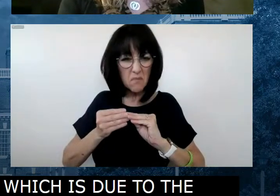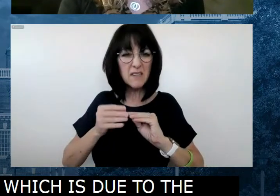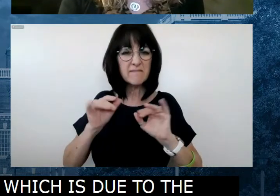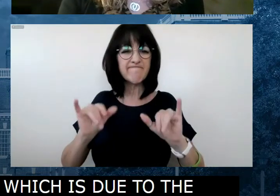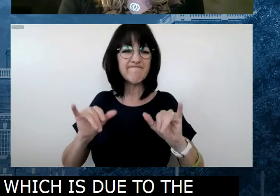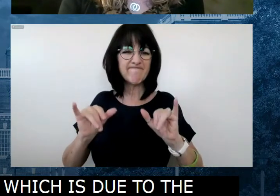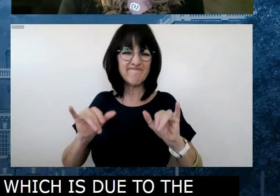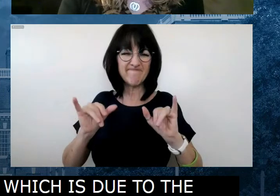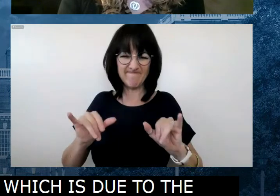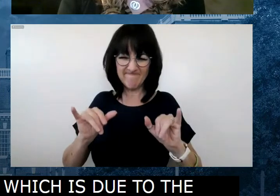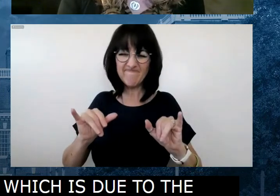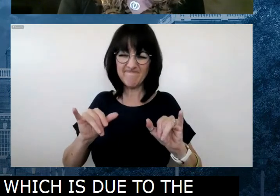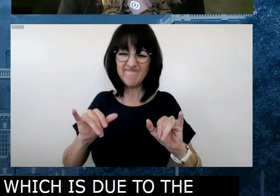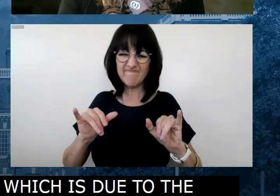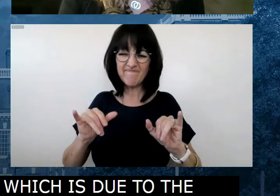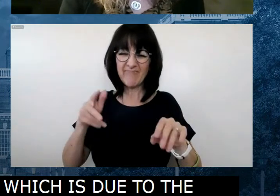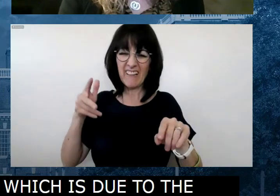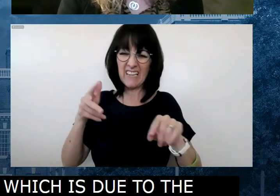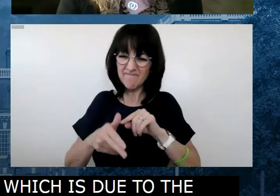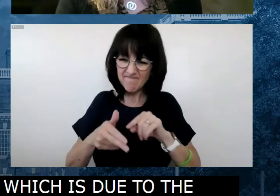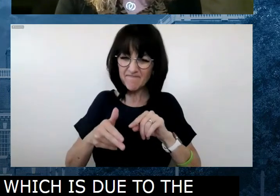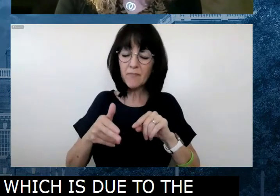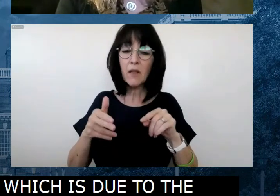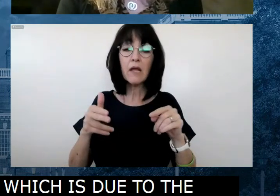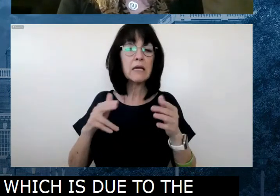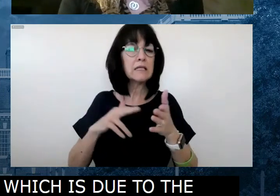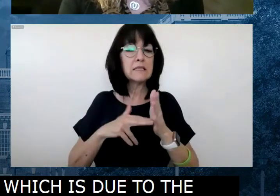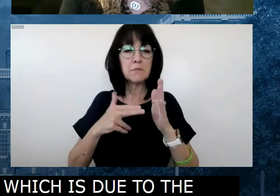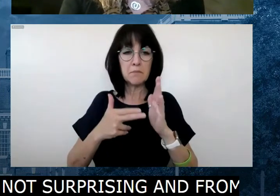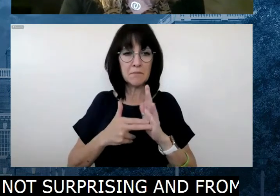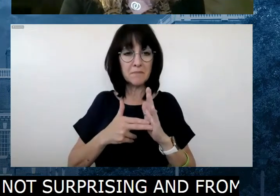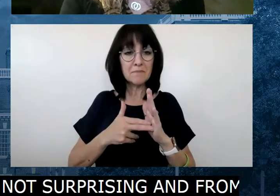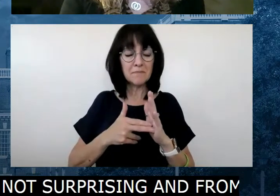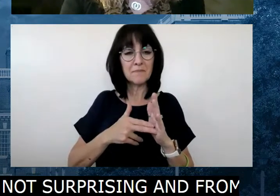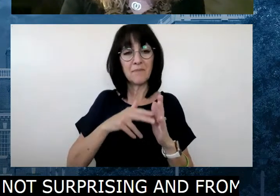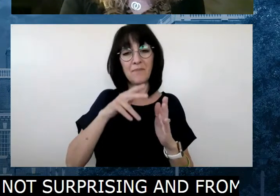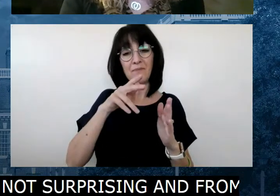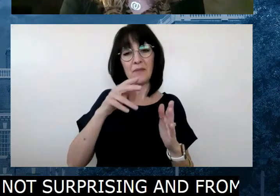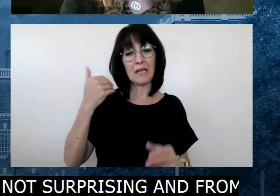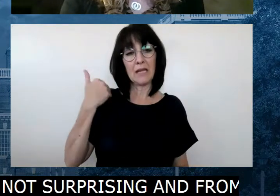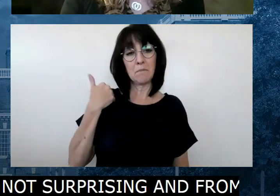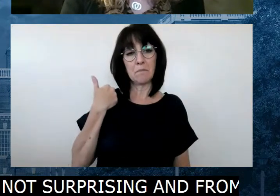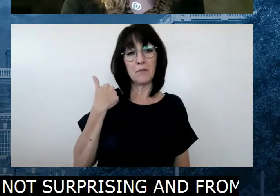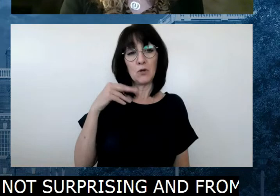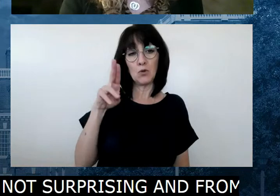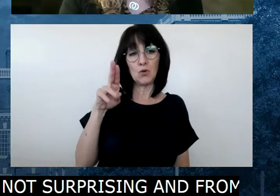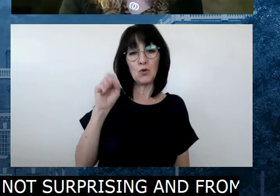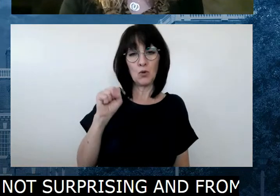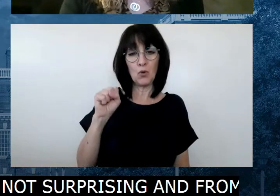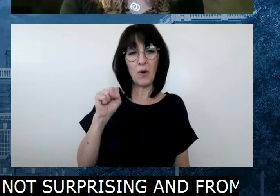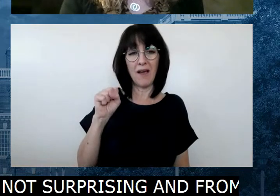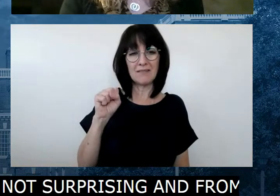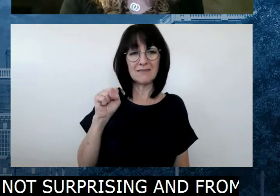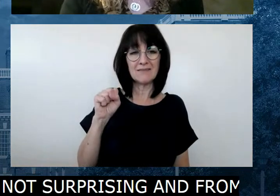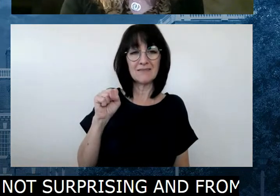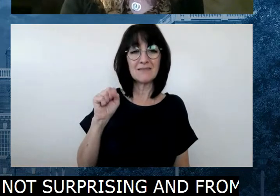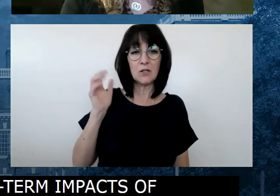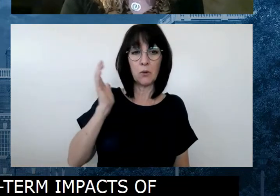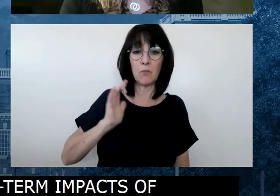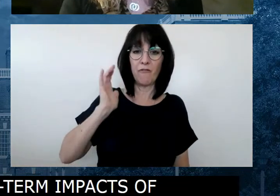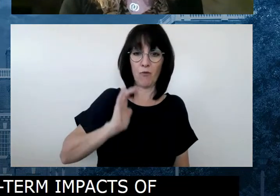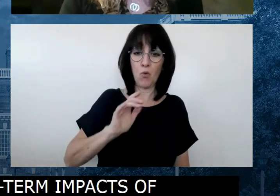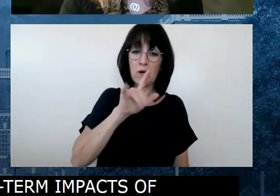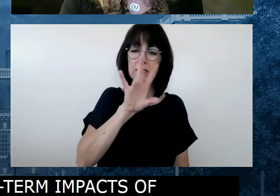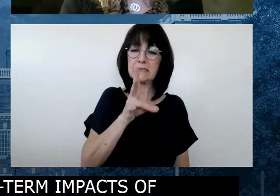COVID pandemic showed that life expectancy in the US has dropped by 2 years, from